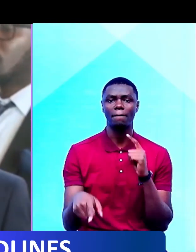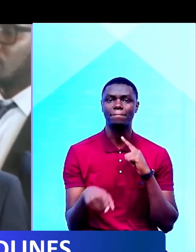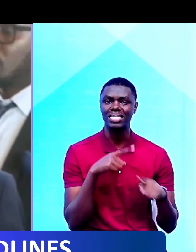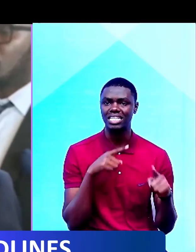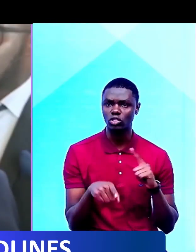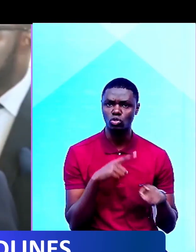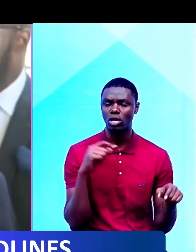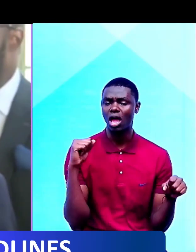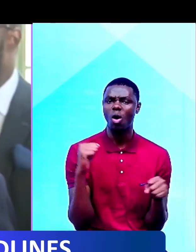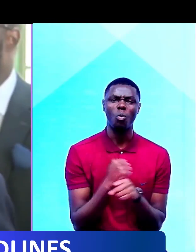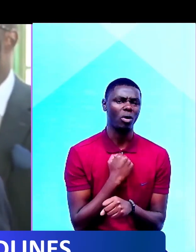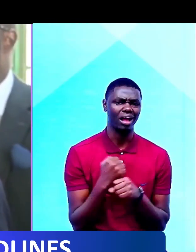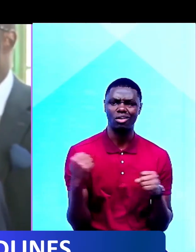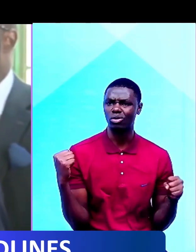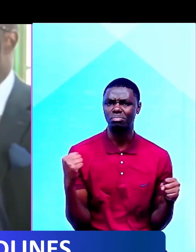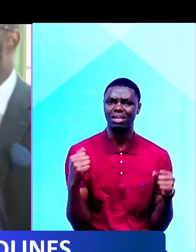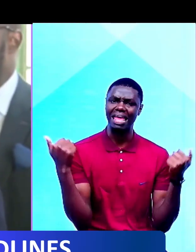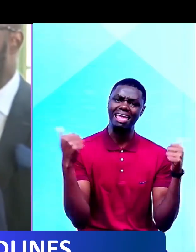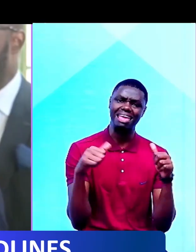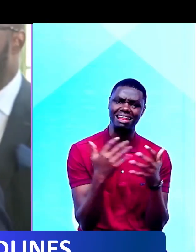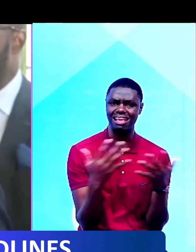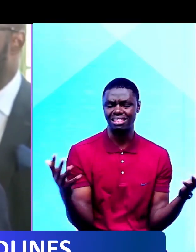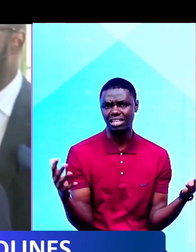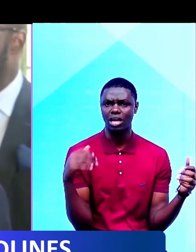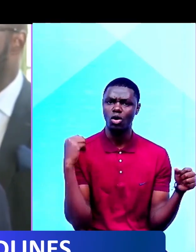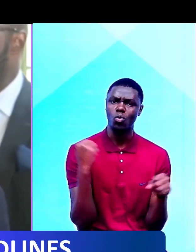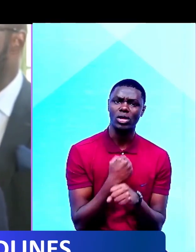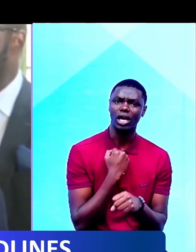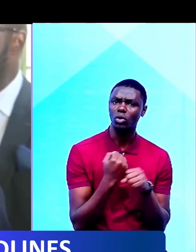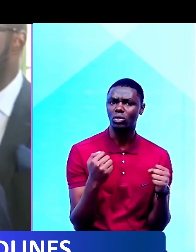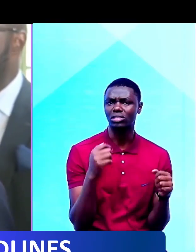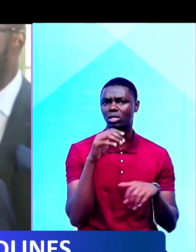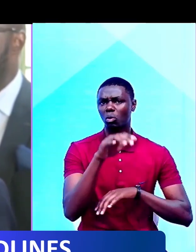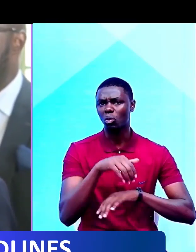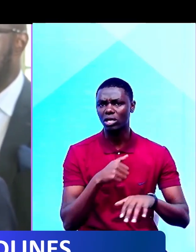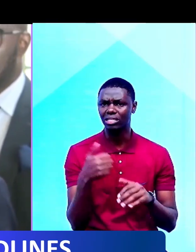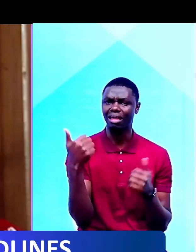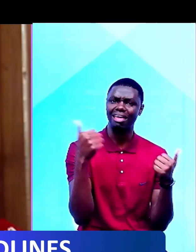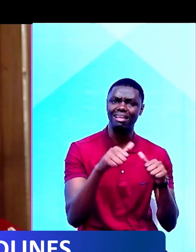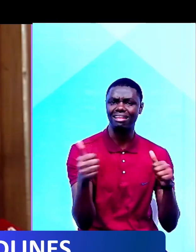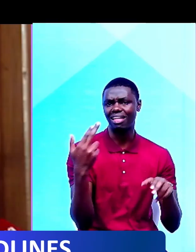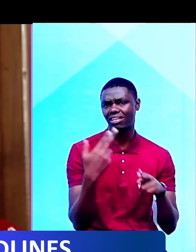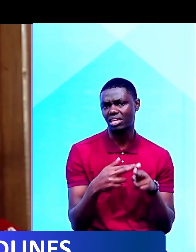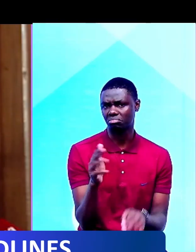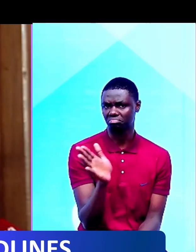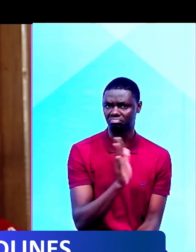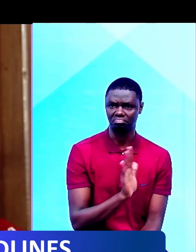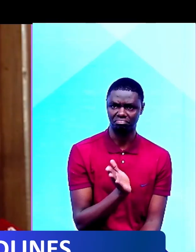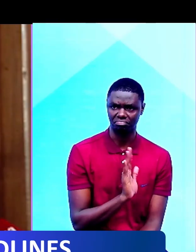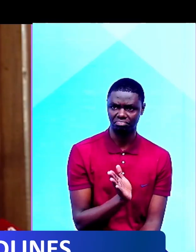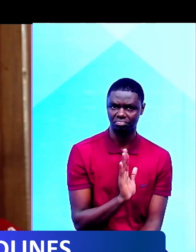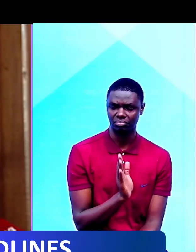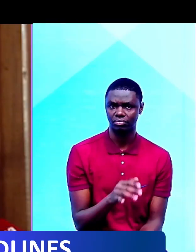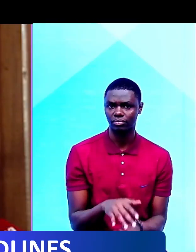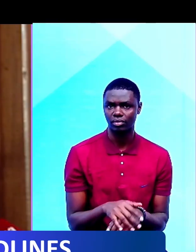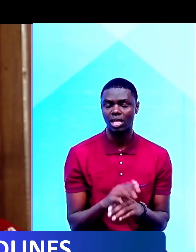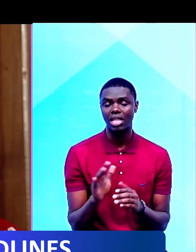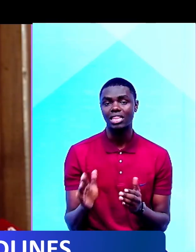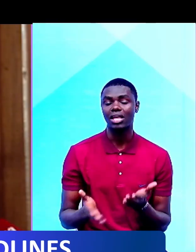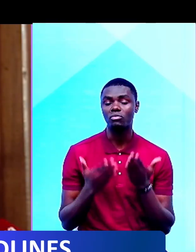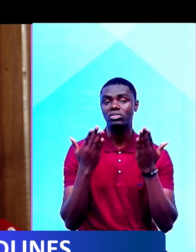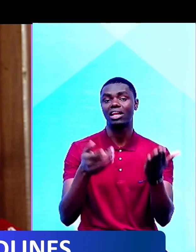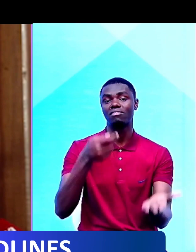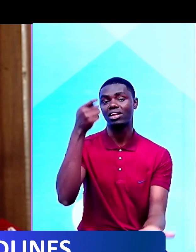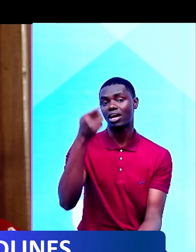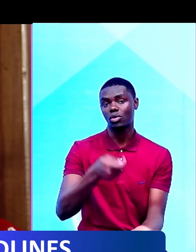cannot be any other thing. We cannot call it by any other name. I will deliver a ruling